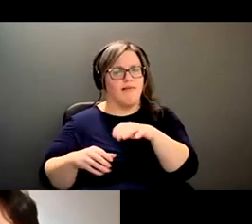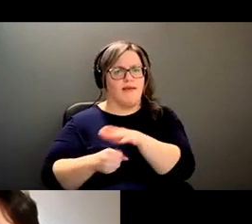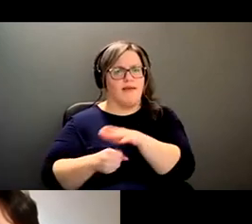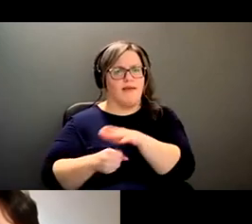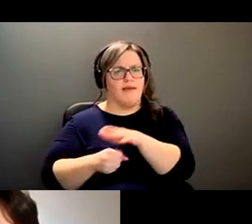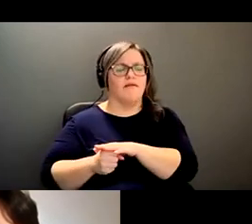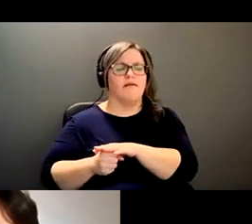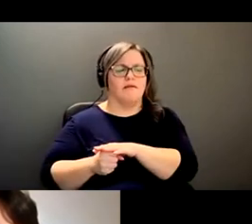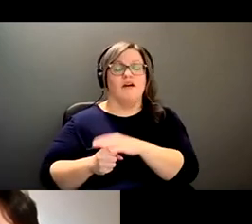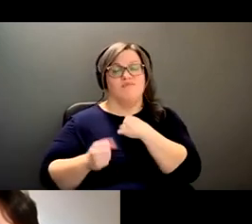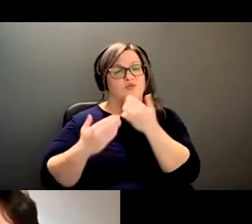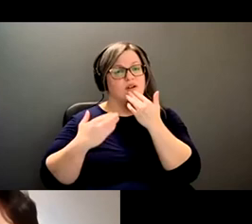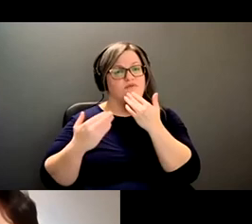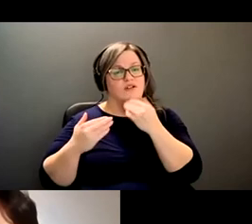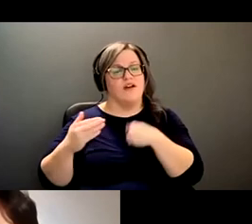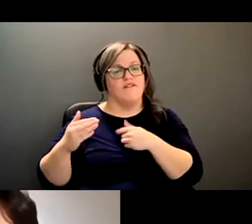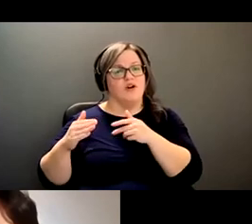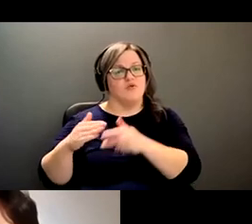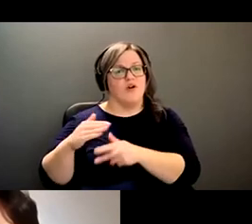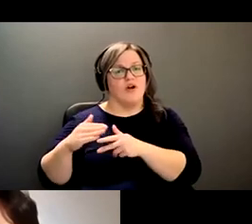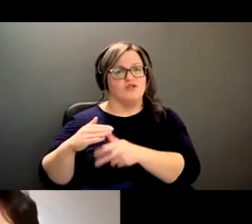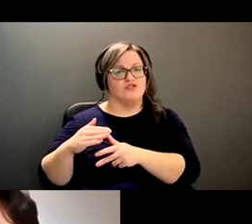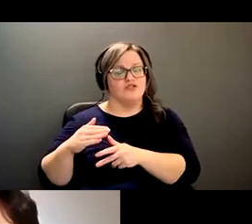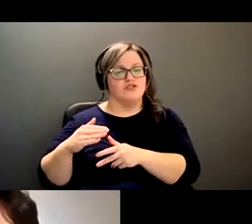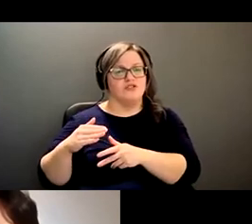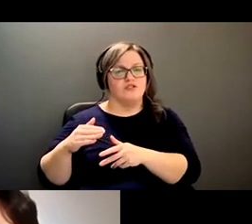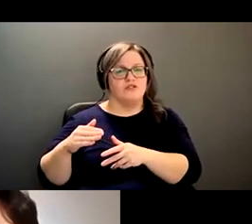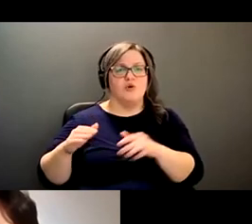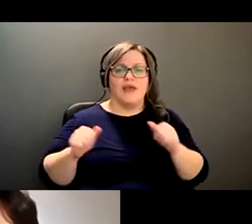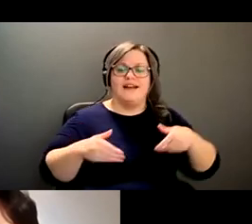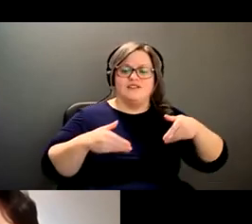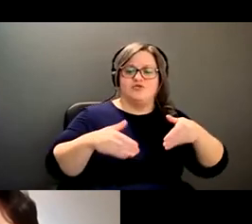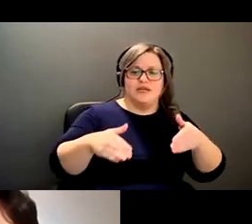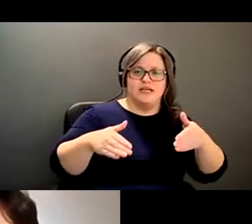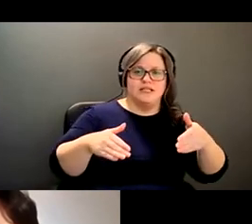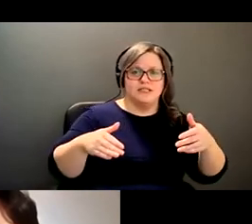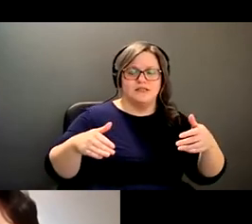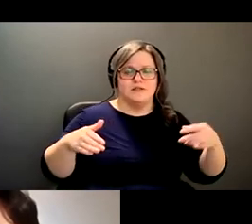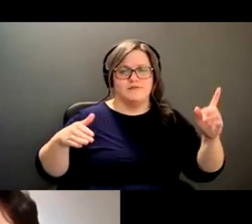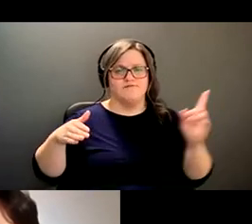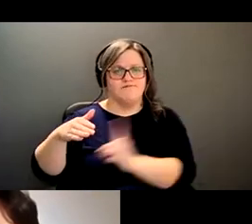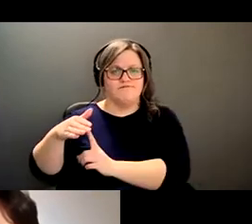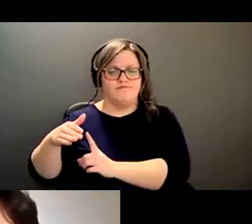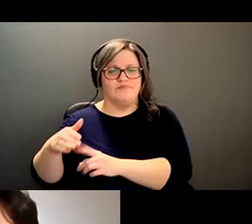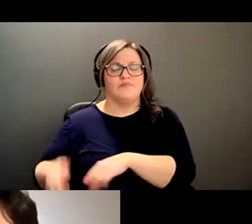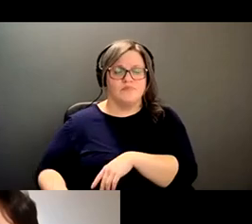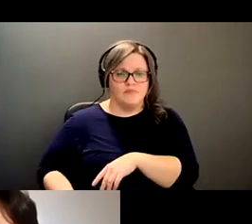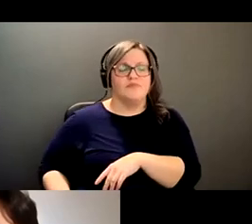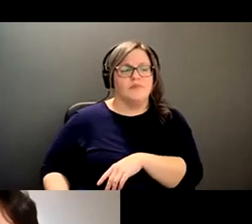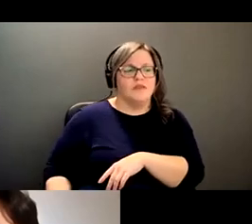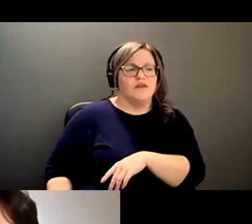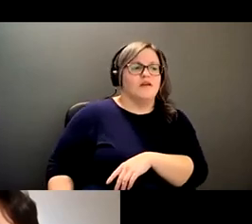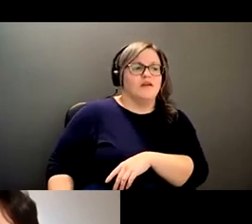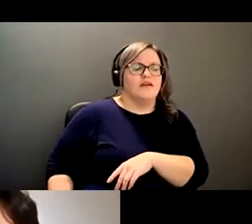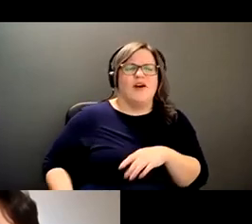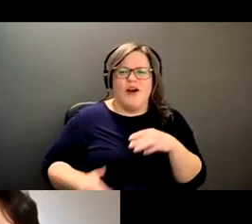have a garage that's like really accessible from the street. It's that trope of artist run spaces where like you need to like go into an